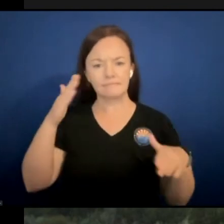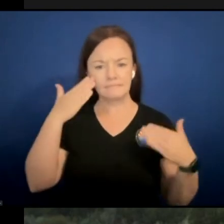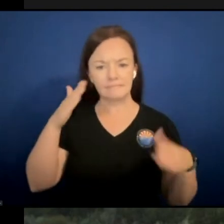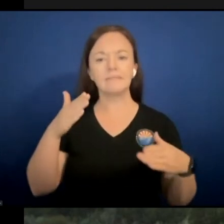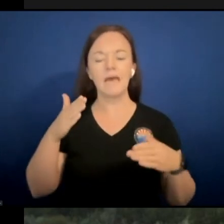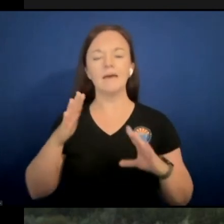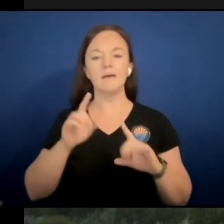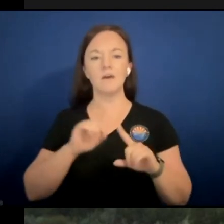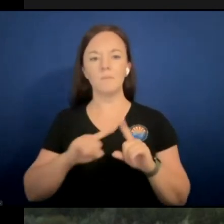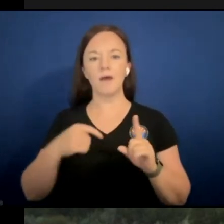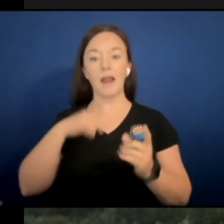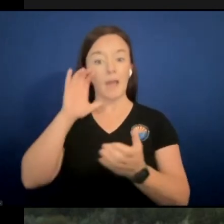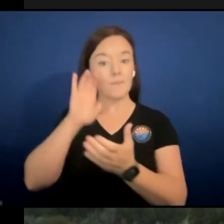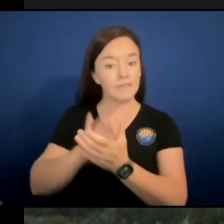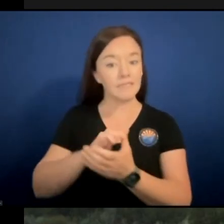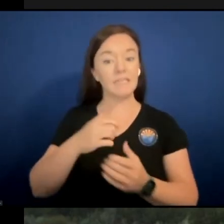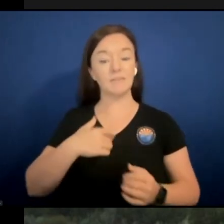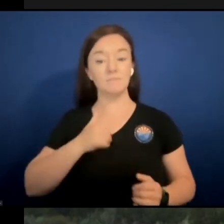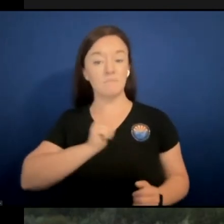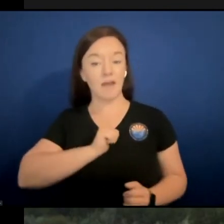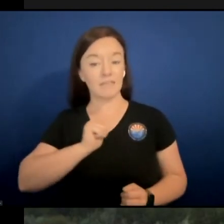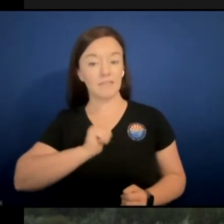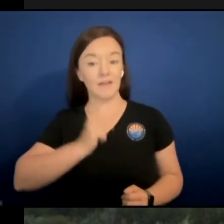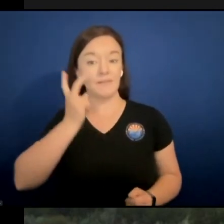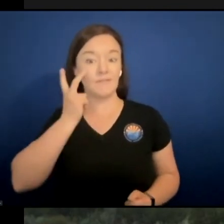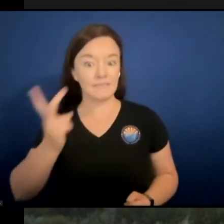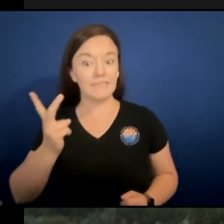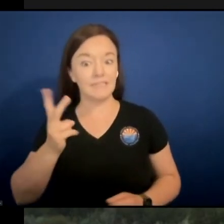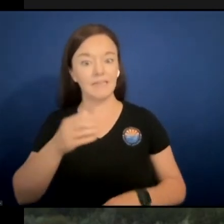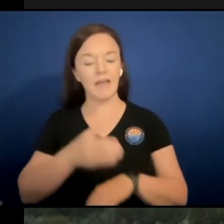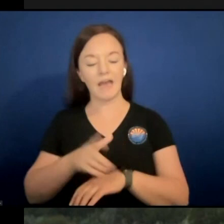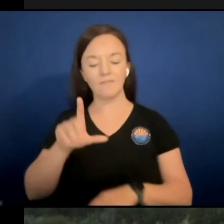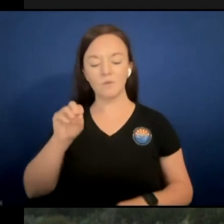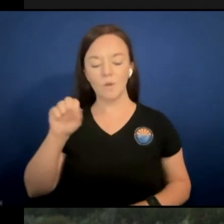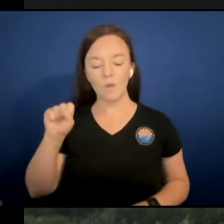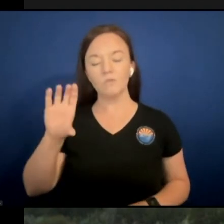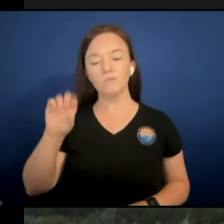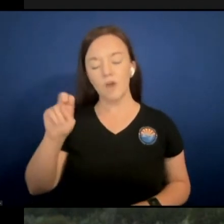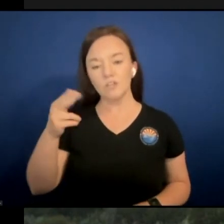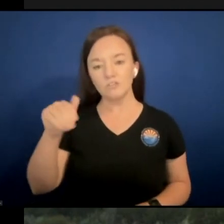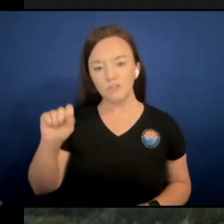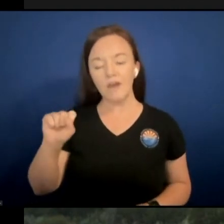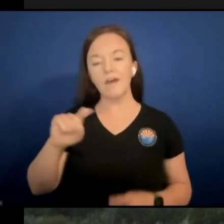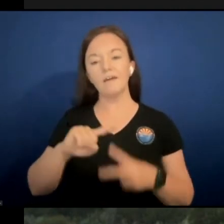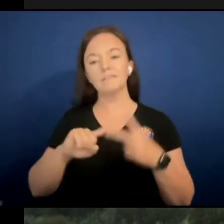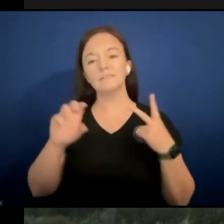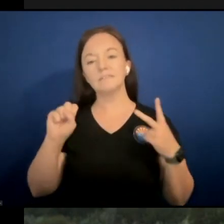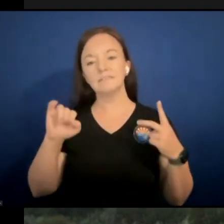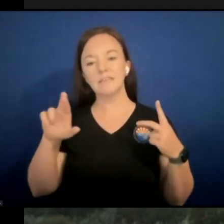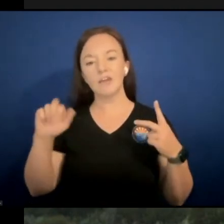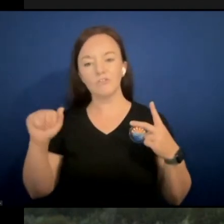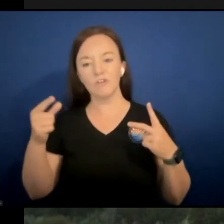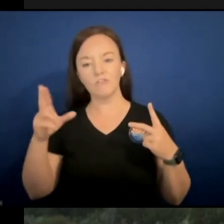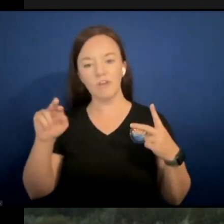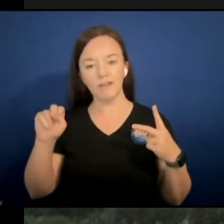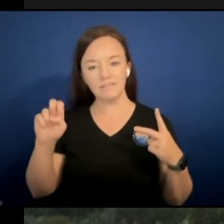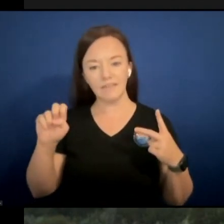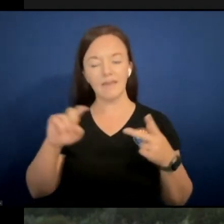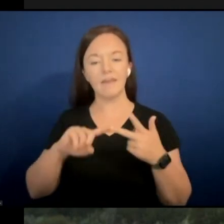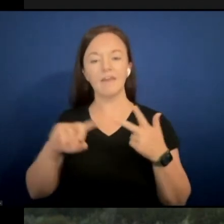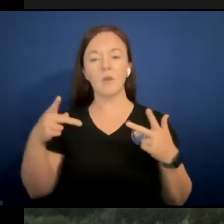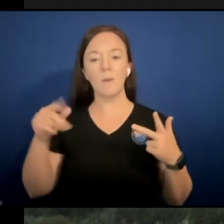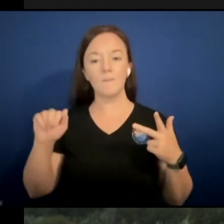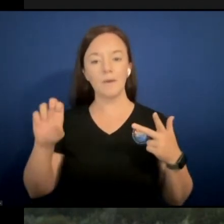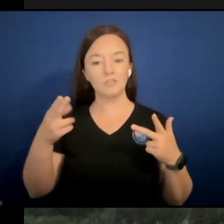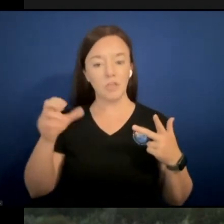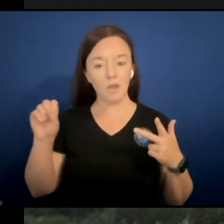believe, and I've seen, whether it's after Las Conchas, after Cerro Grande, after the Pacheco fire, if we can all